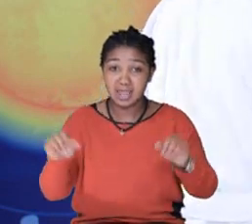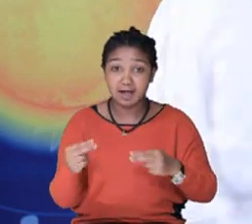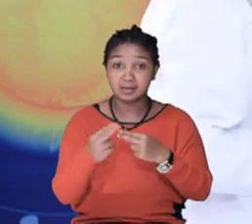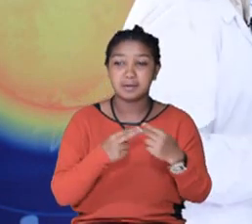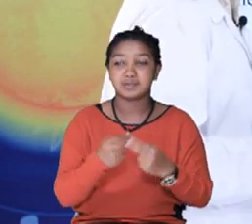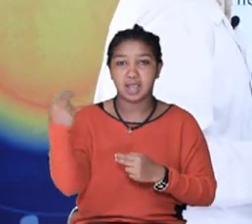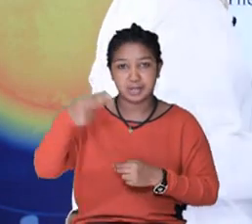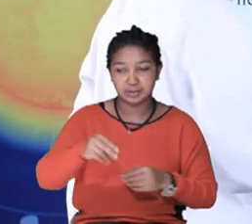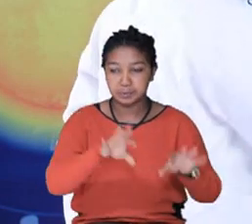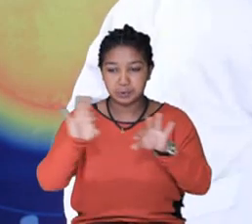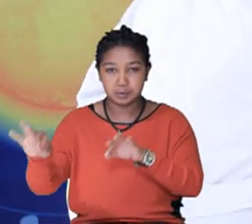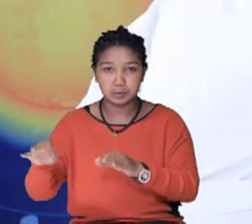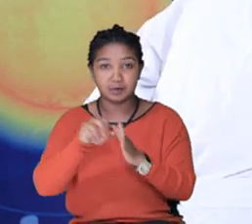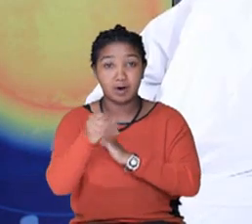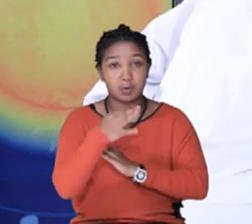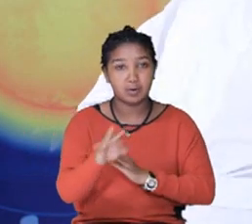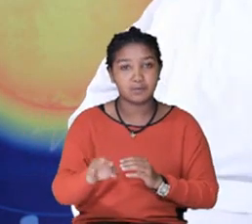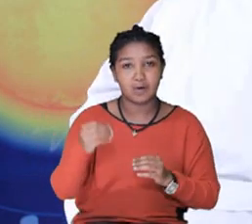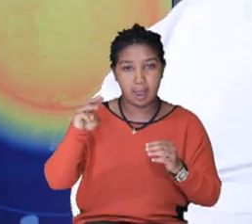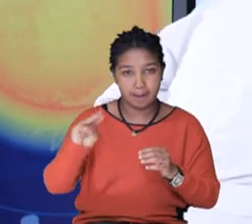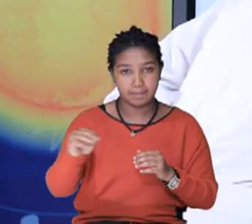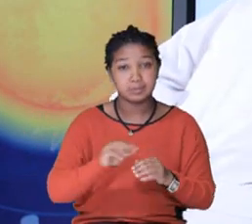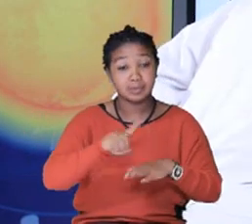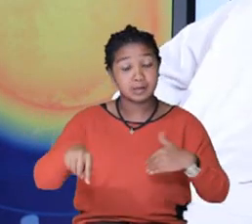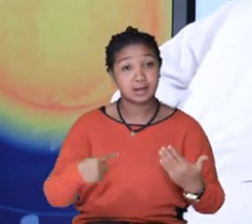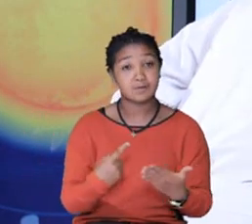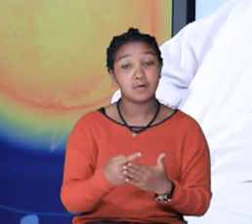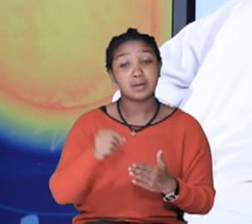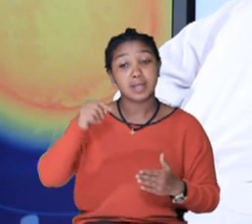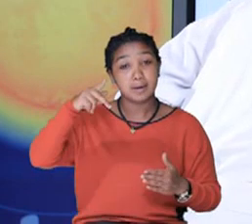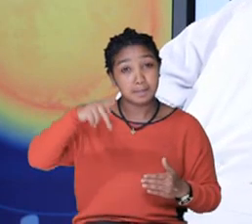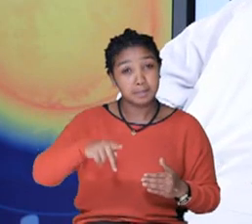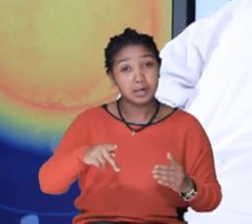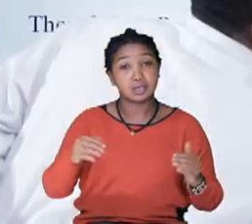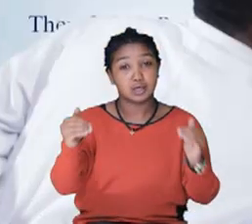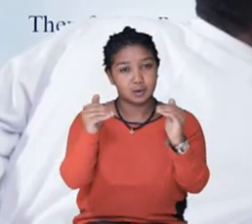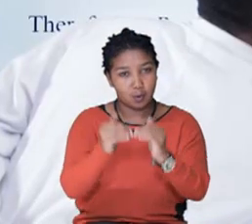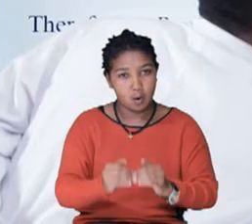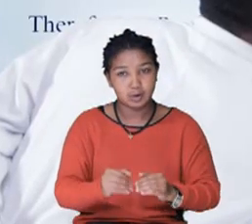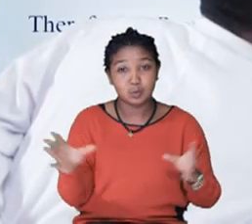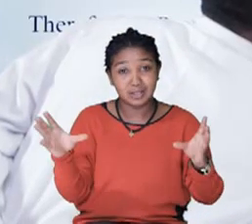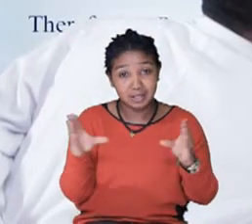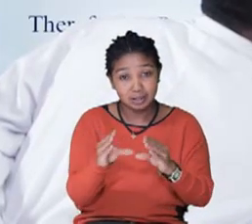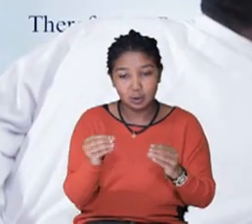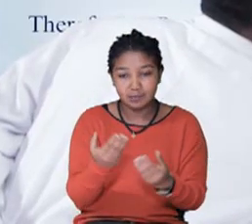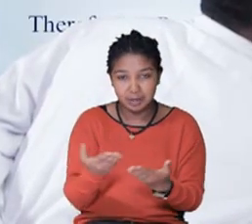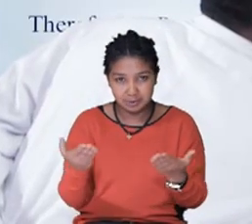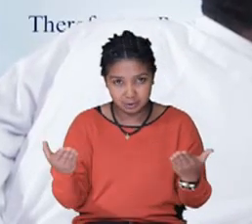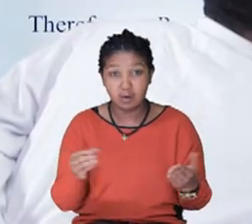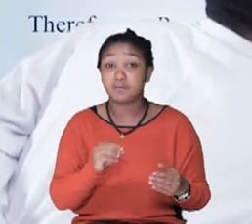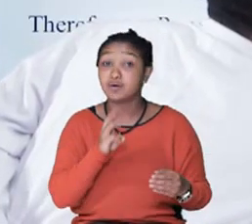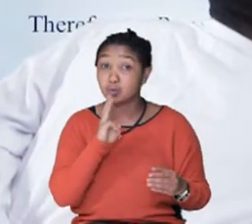times H. Substitute the value of M. Therefore, pressure is equals to density of